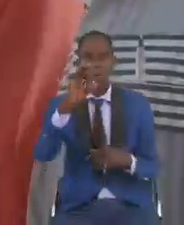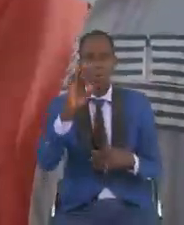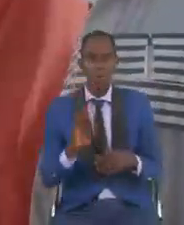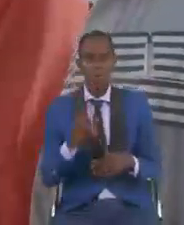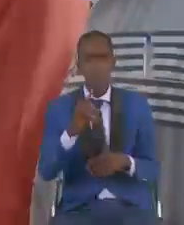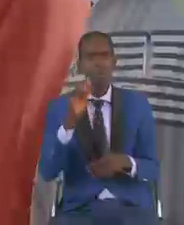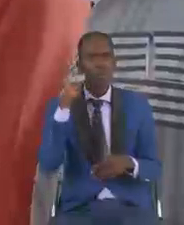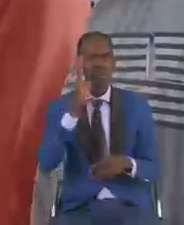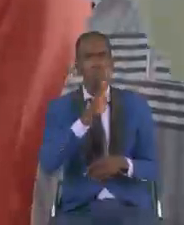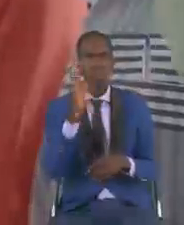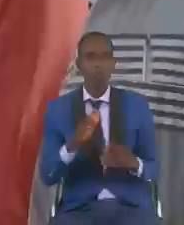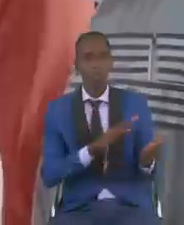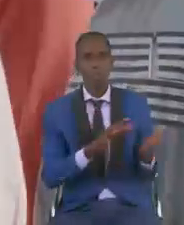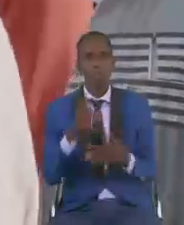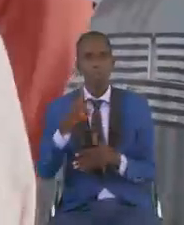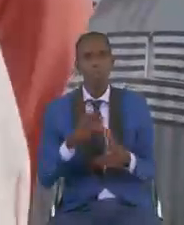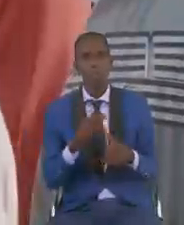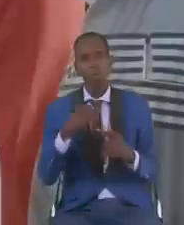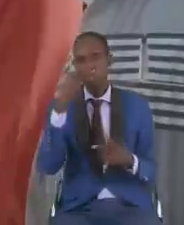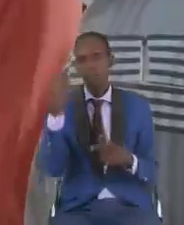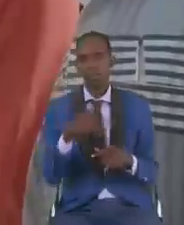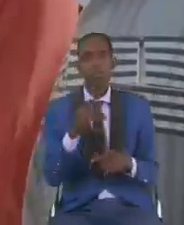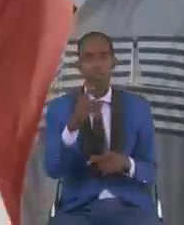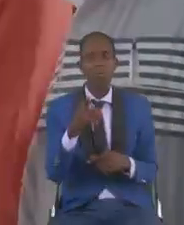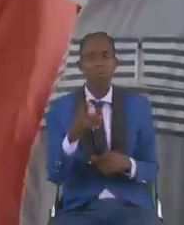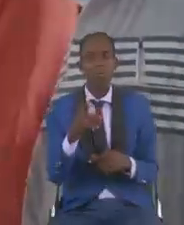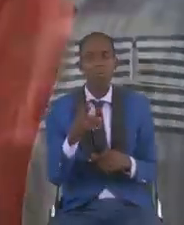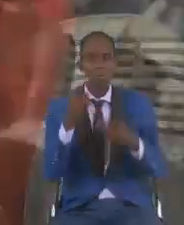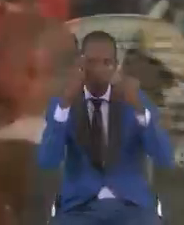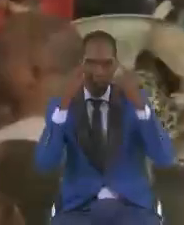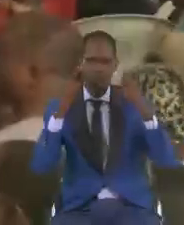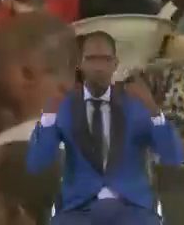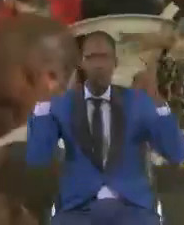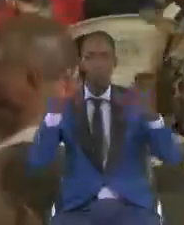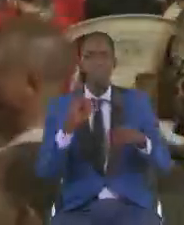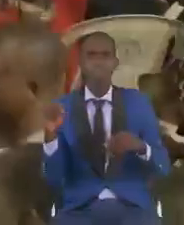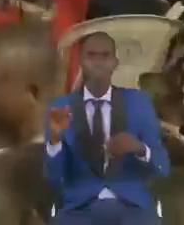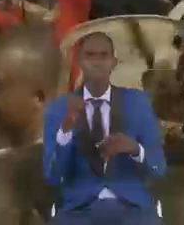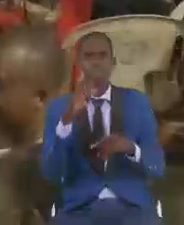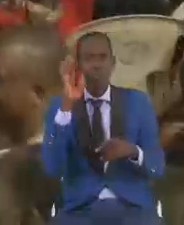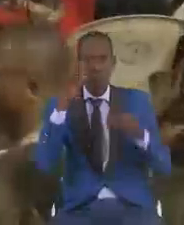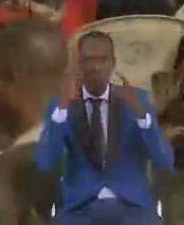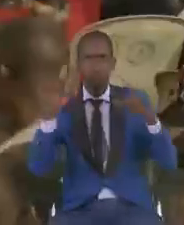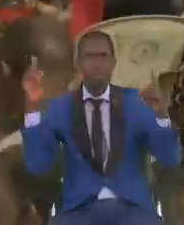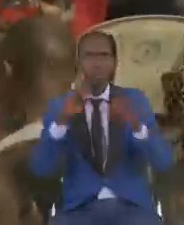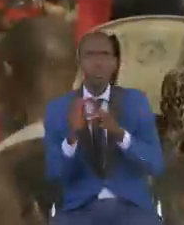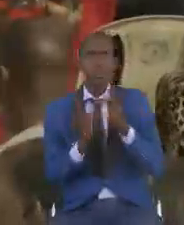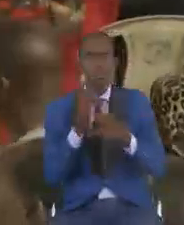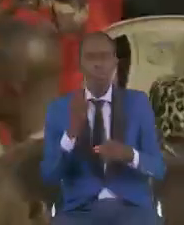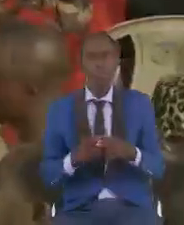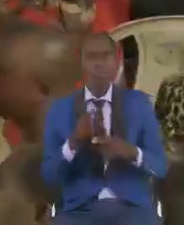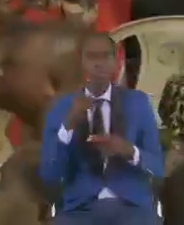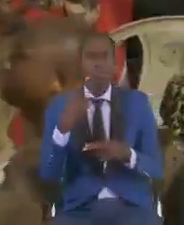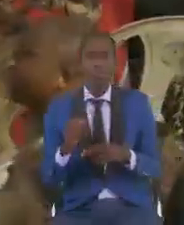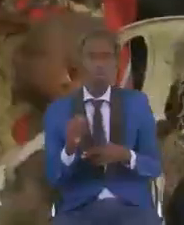leave you. Will never forsake you. Succeeding, you will succeed in